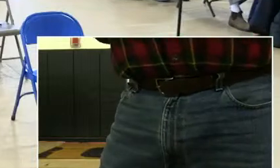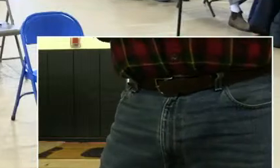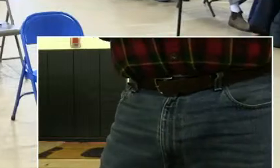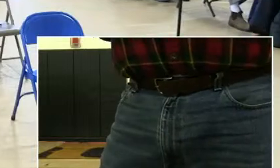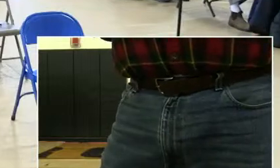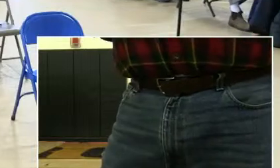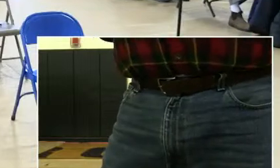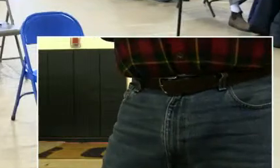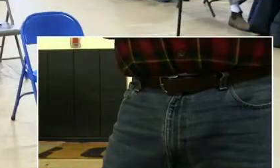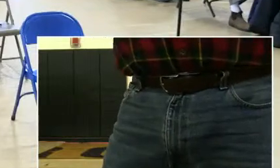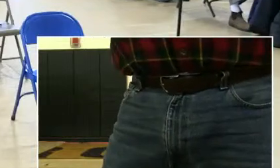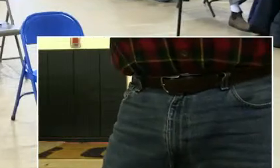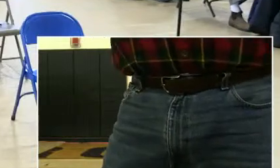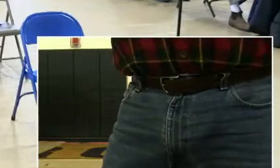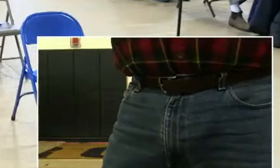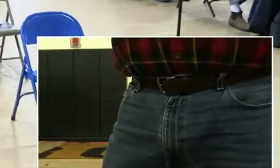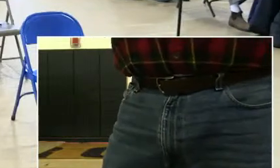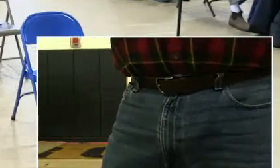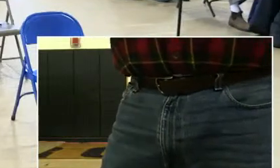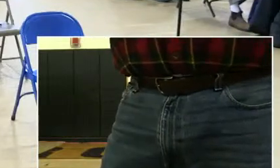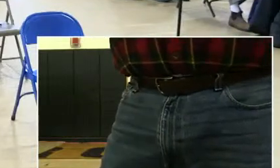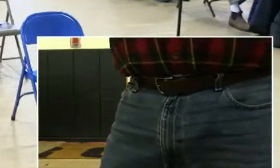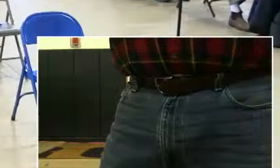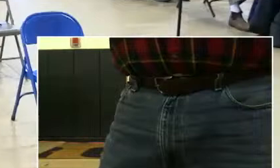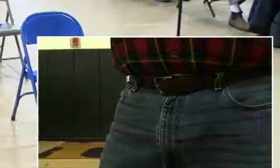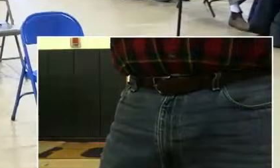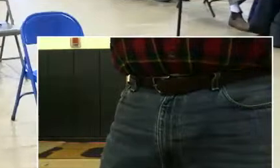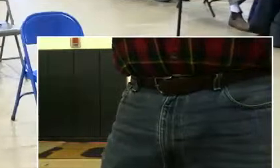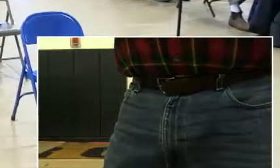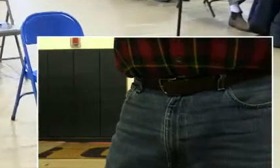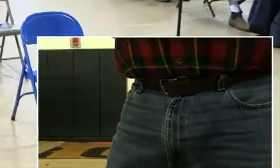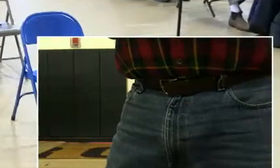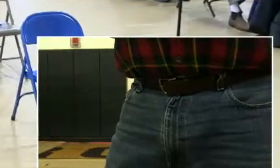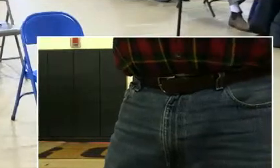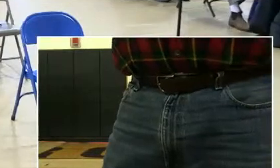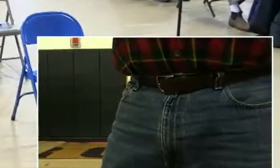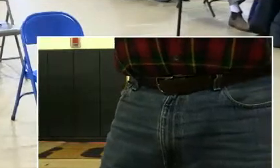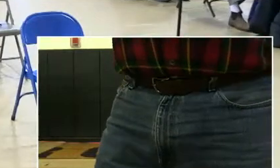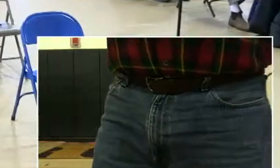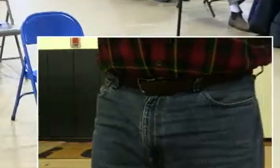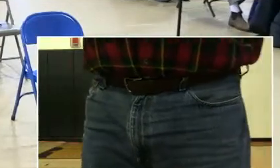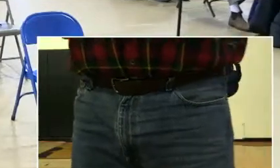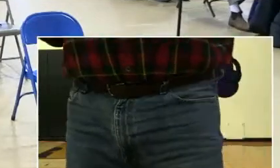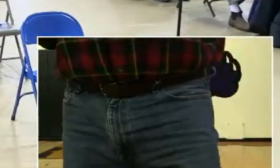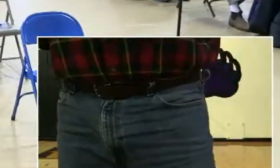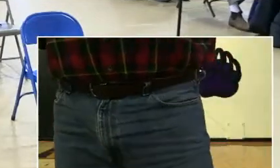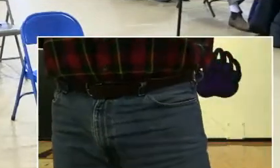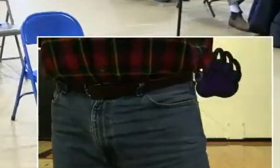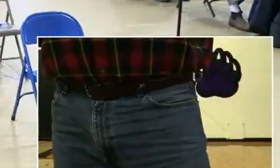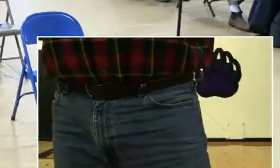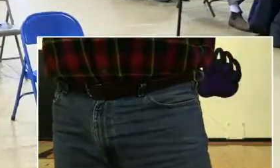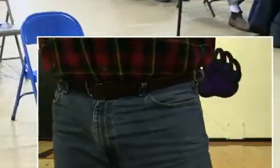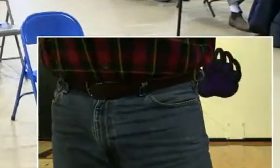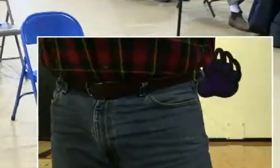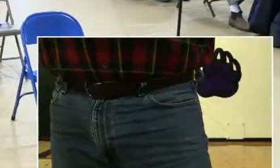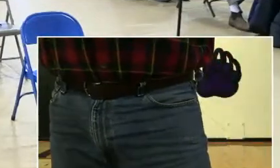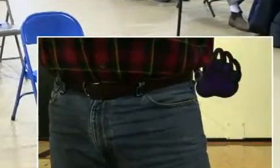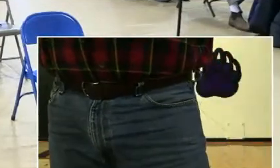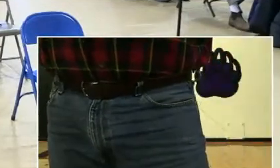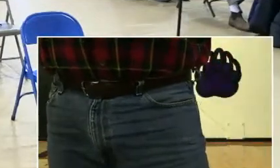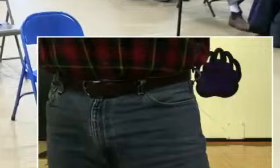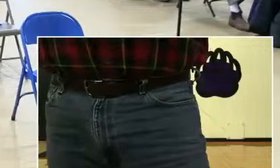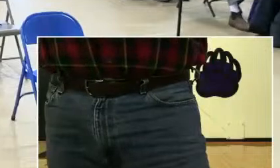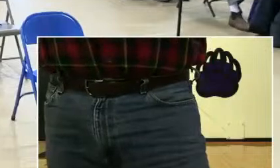I'm sure be just it you could ask him now John have you ever met